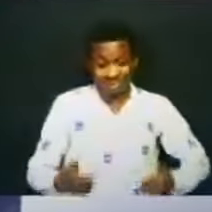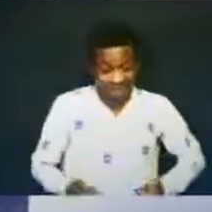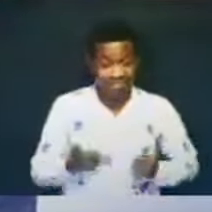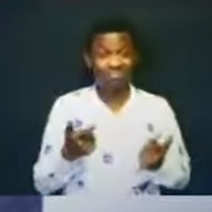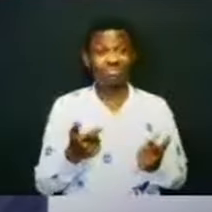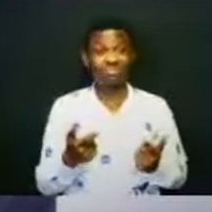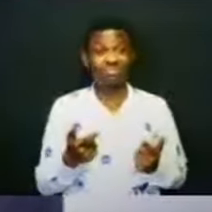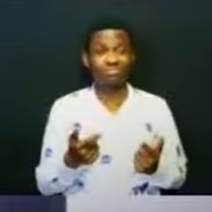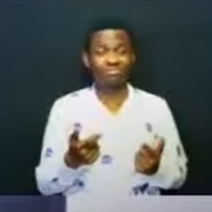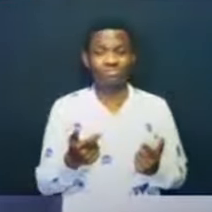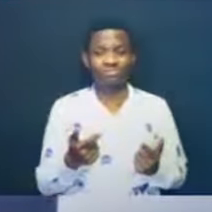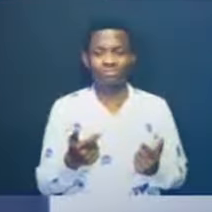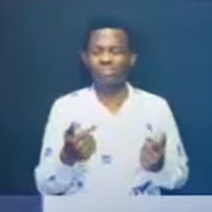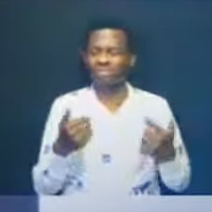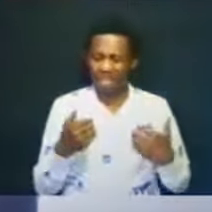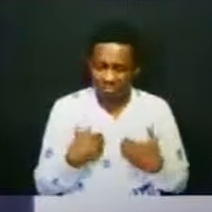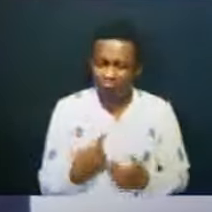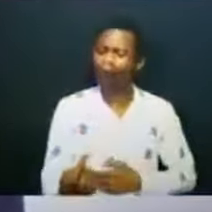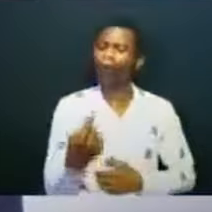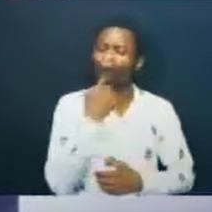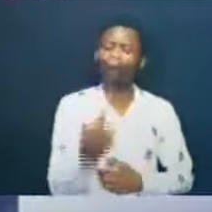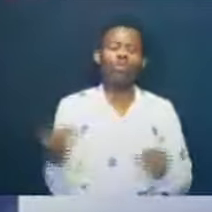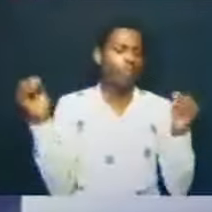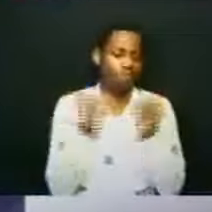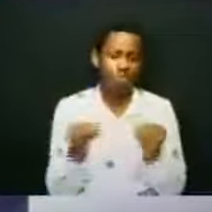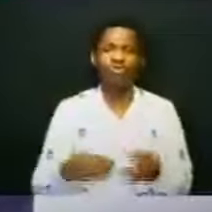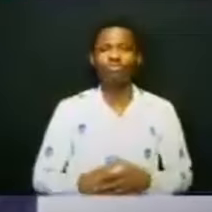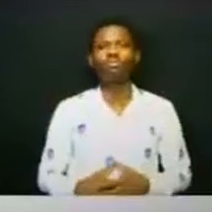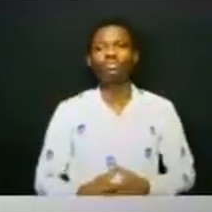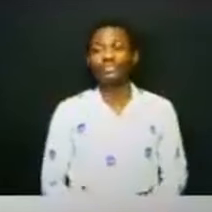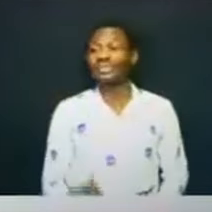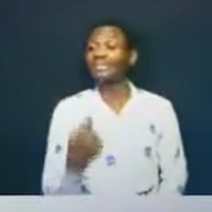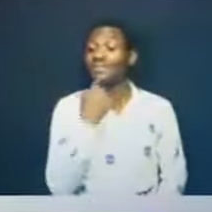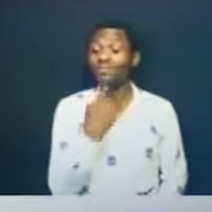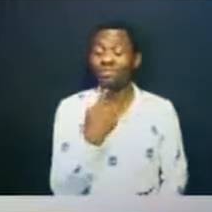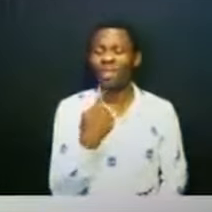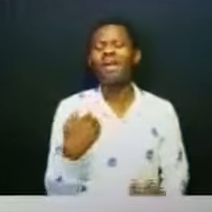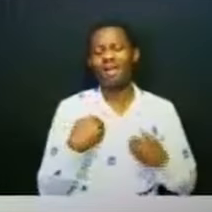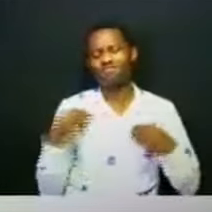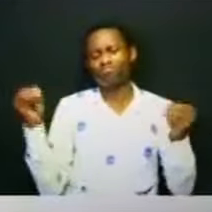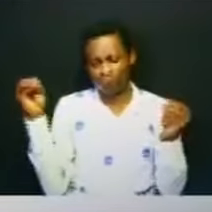okay, it's appointment, it's a major fact of life. Now,